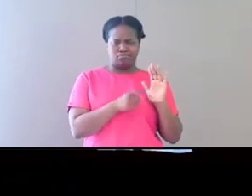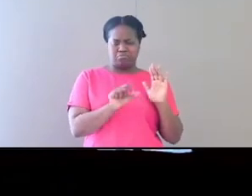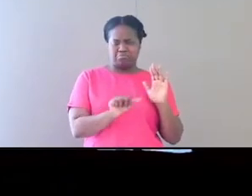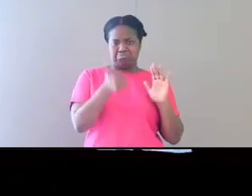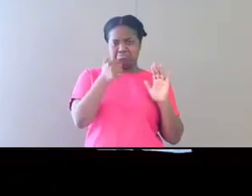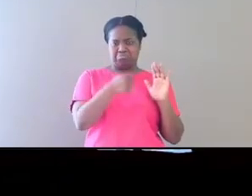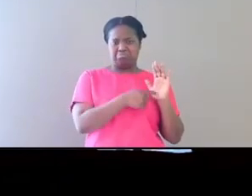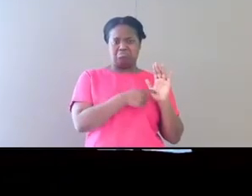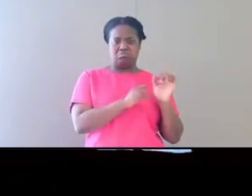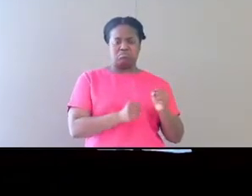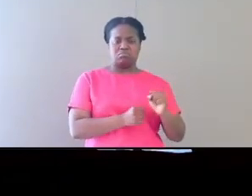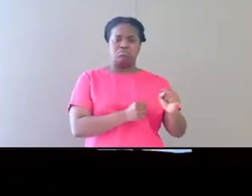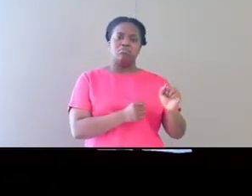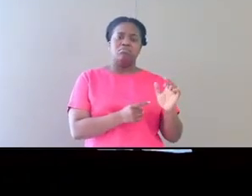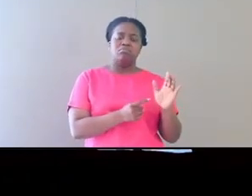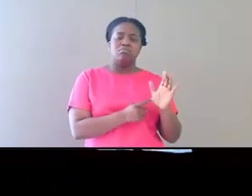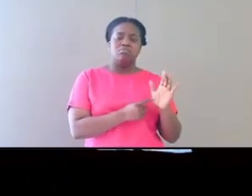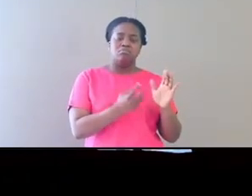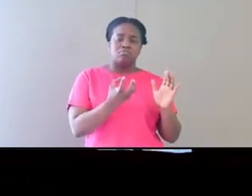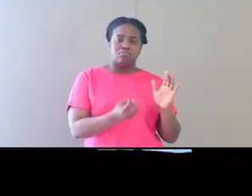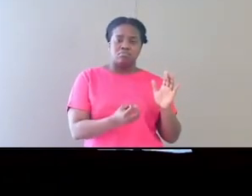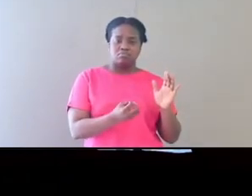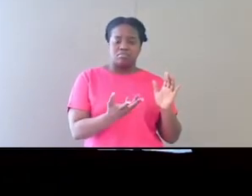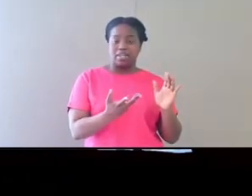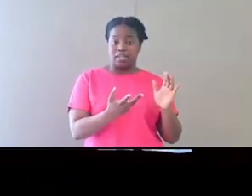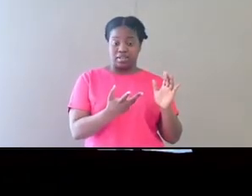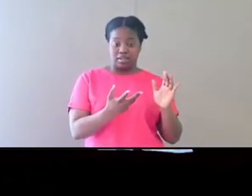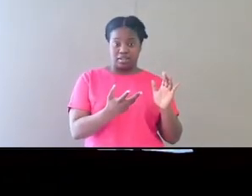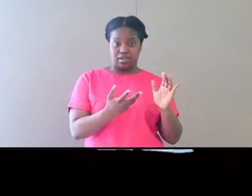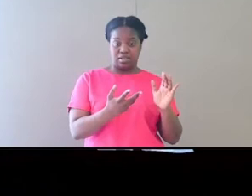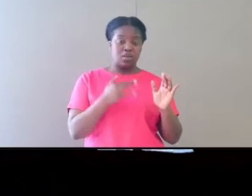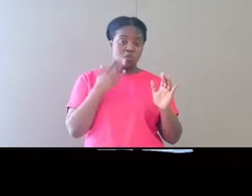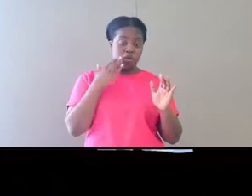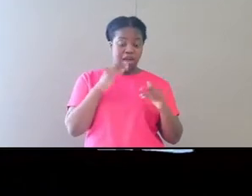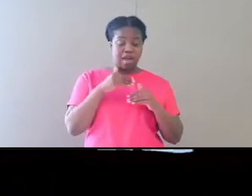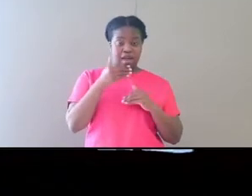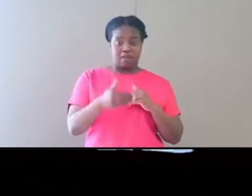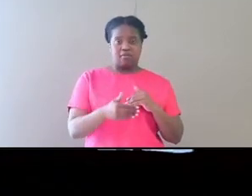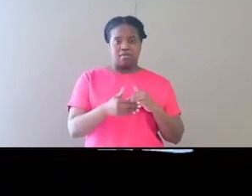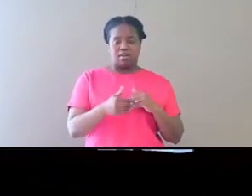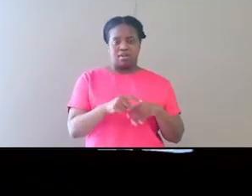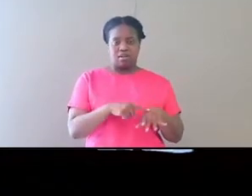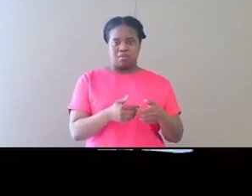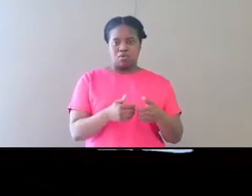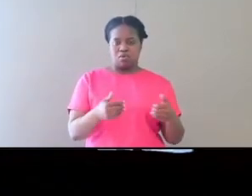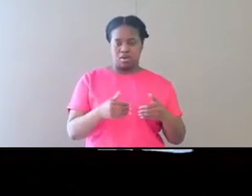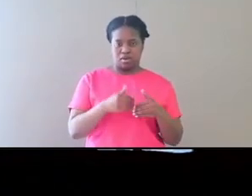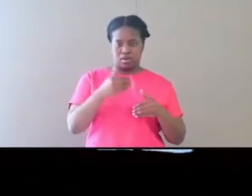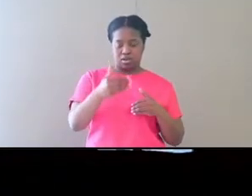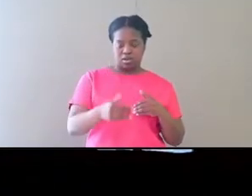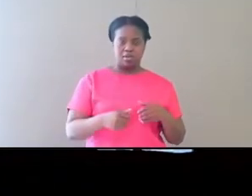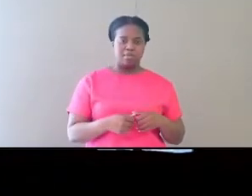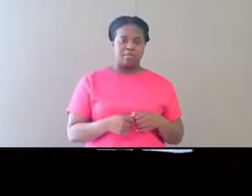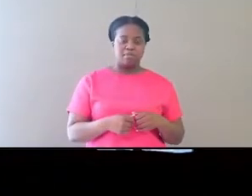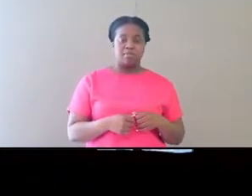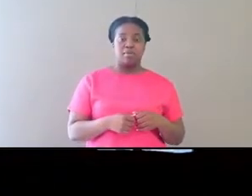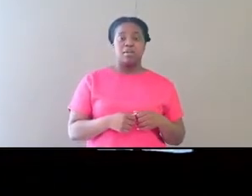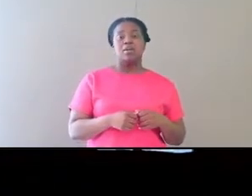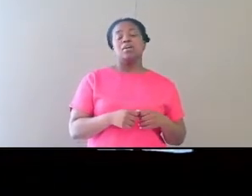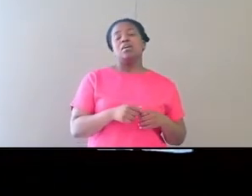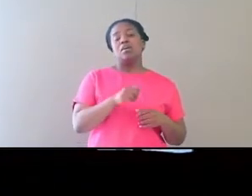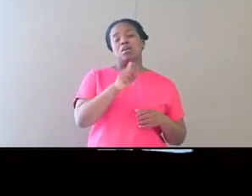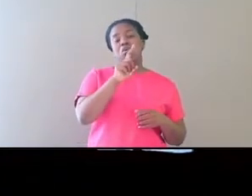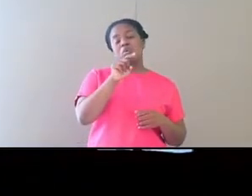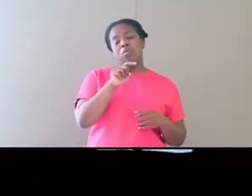greatest strategies that we've had in democracy to address poverty. Three quarters of all spending on social assistance